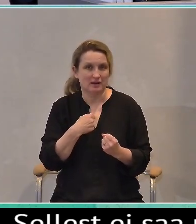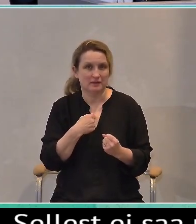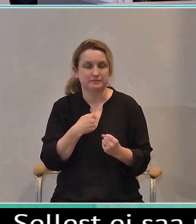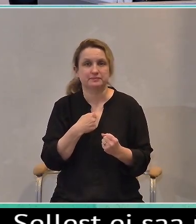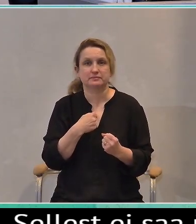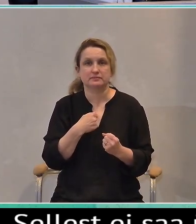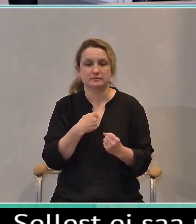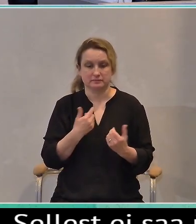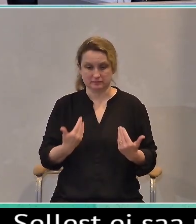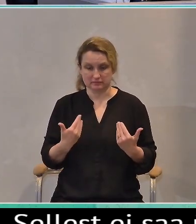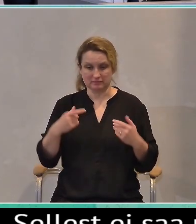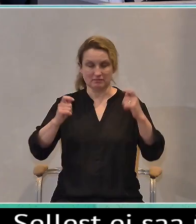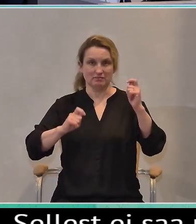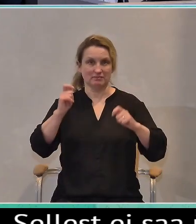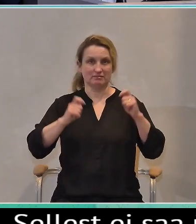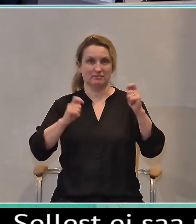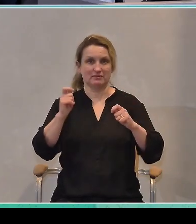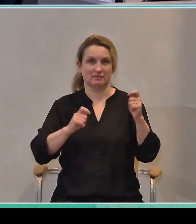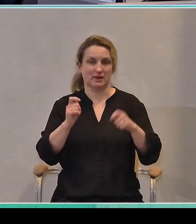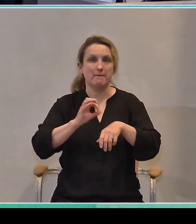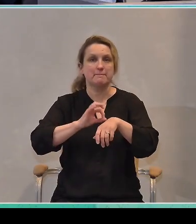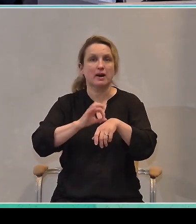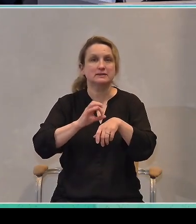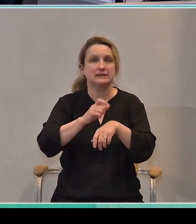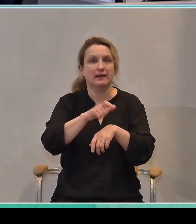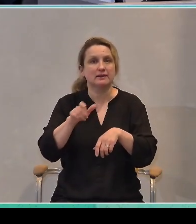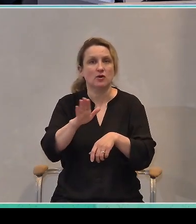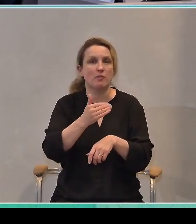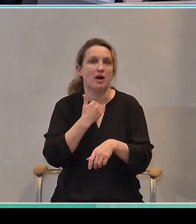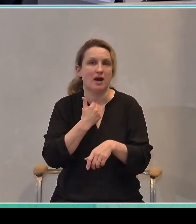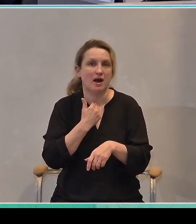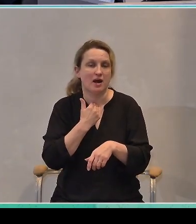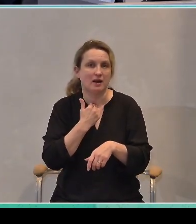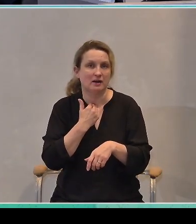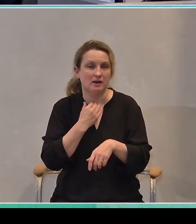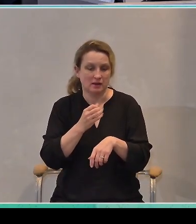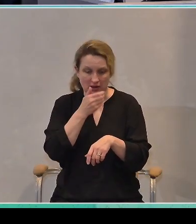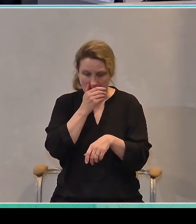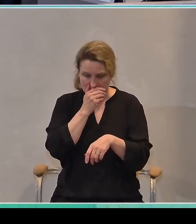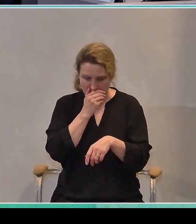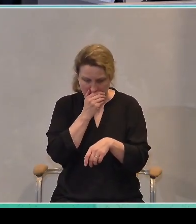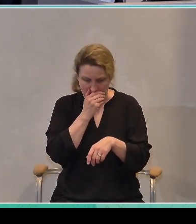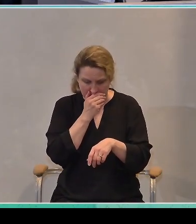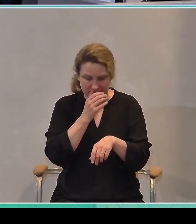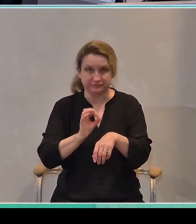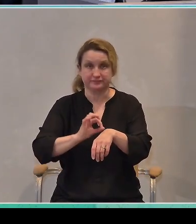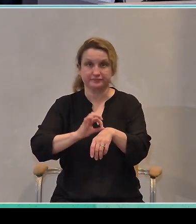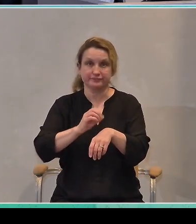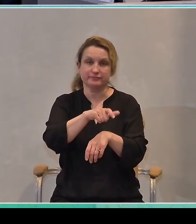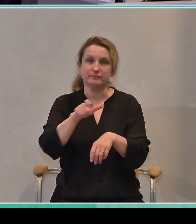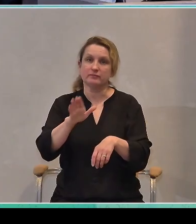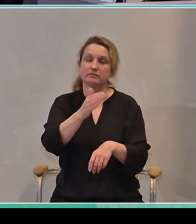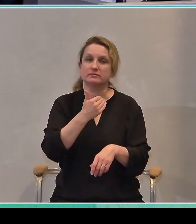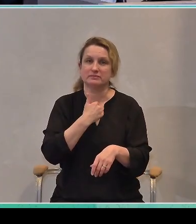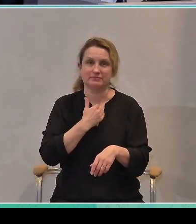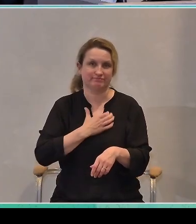Ja tänane konverents on patsientide hääl. This conference focuses on the voice of patients. Patsientide